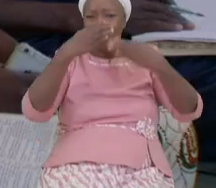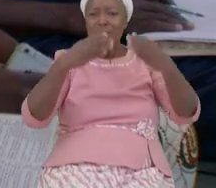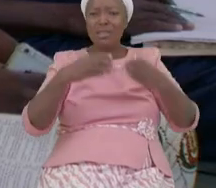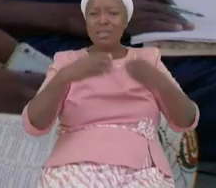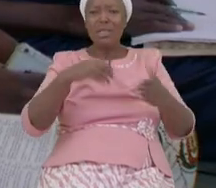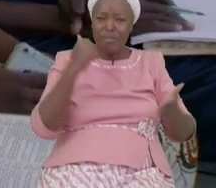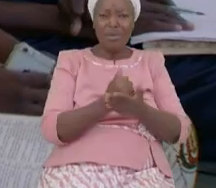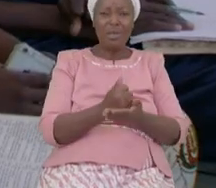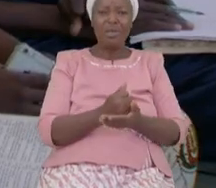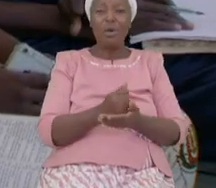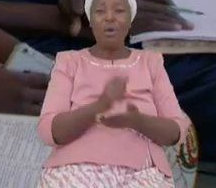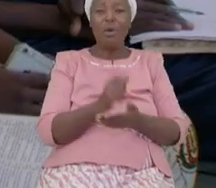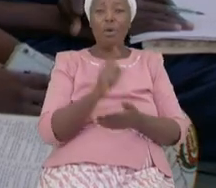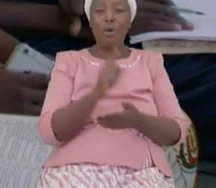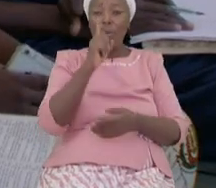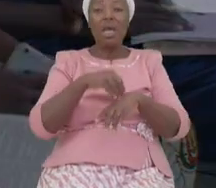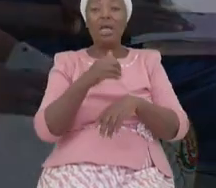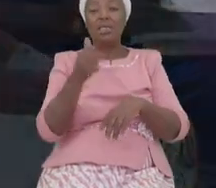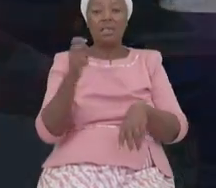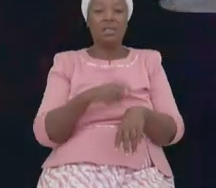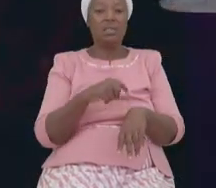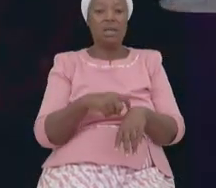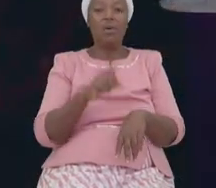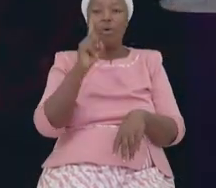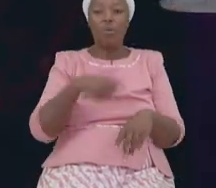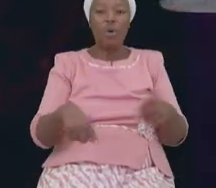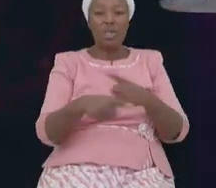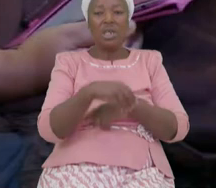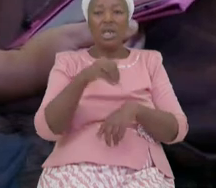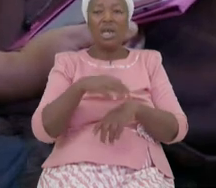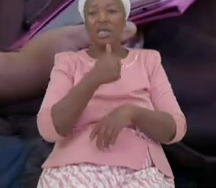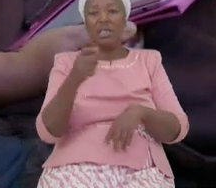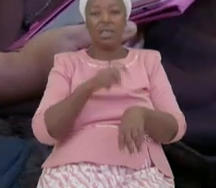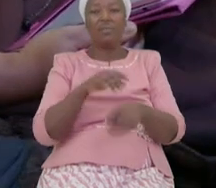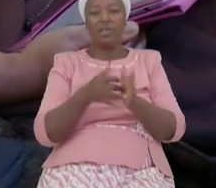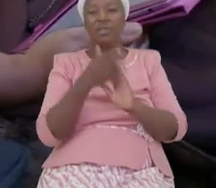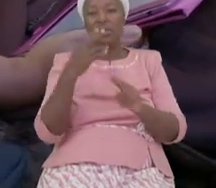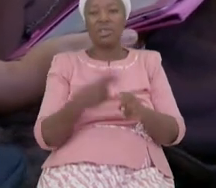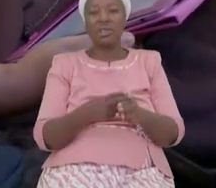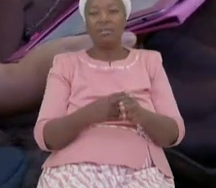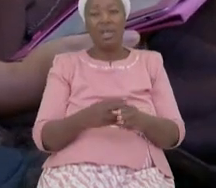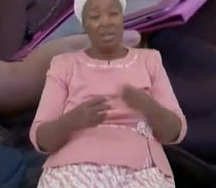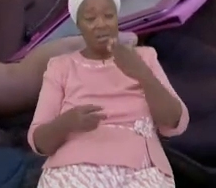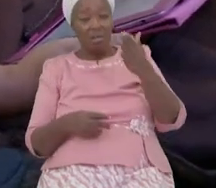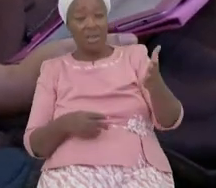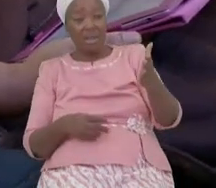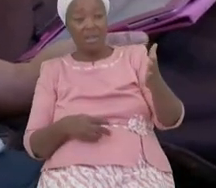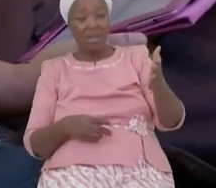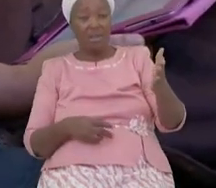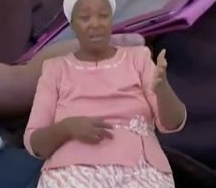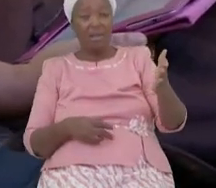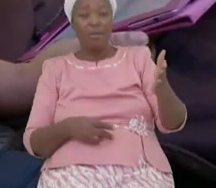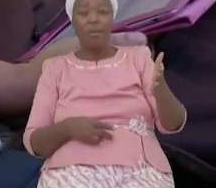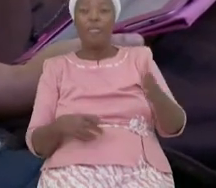One day at a time. One day at a time. Over there, the right,